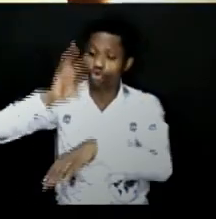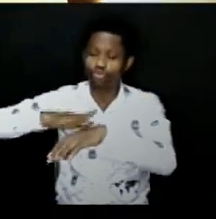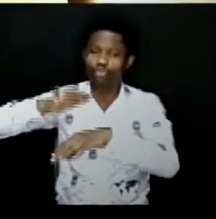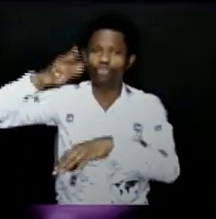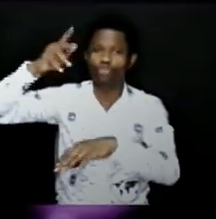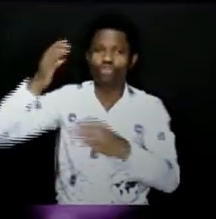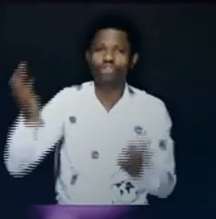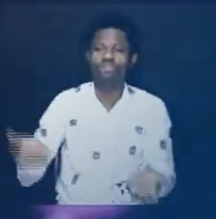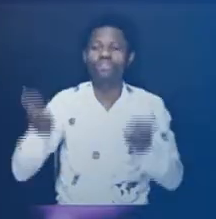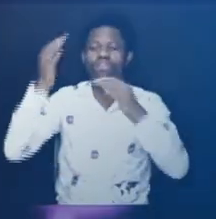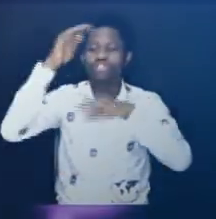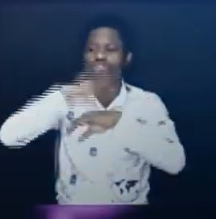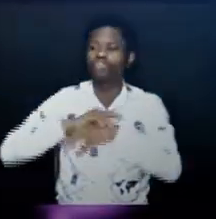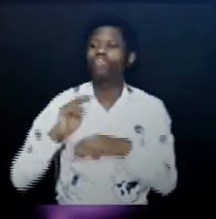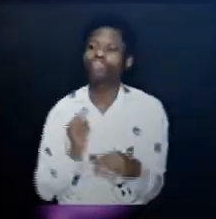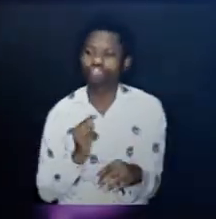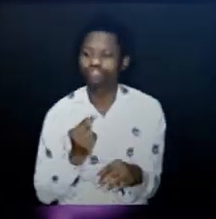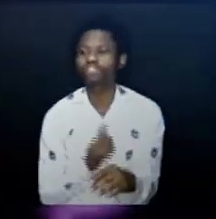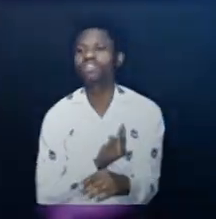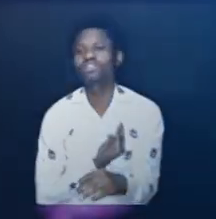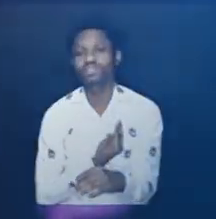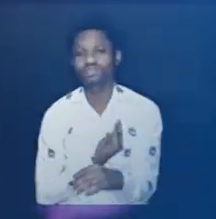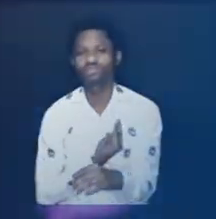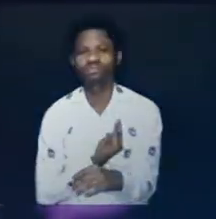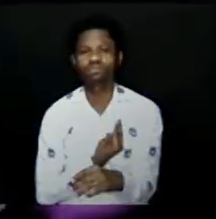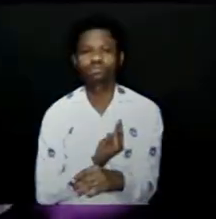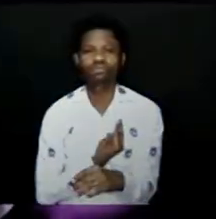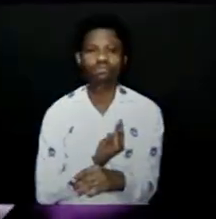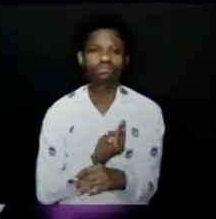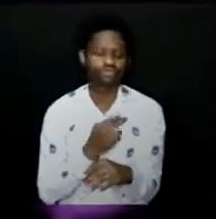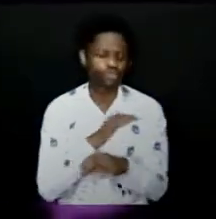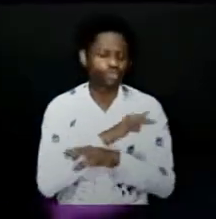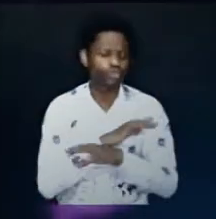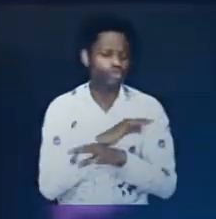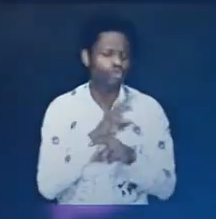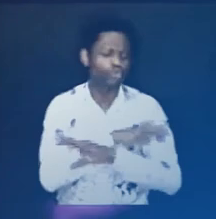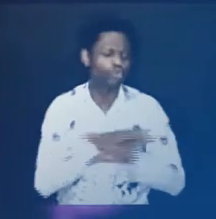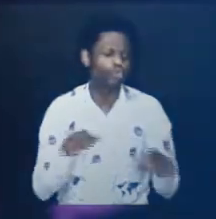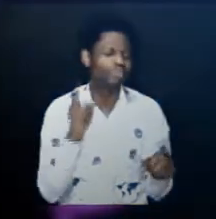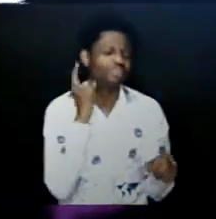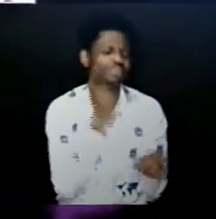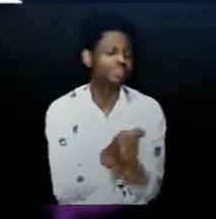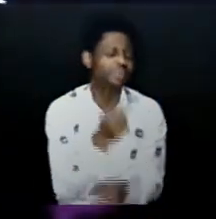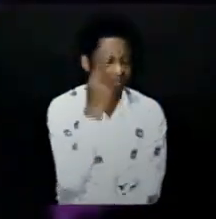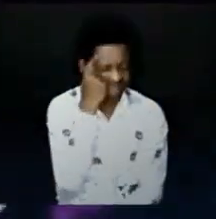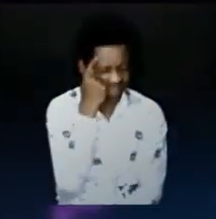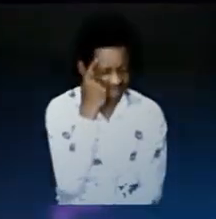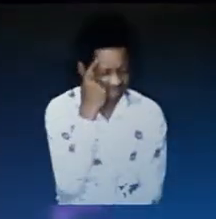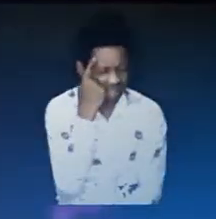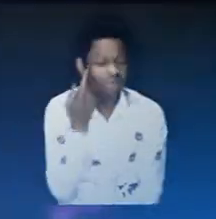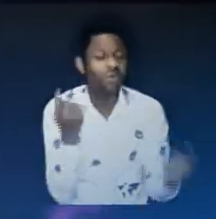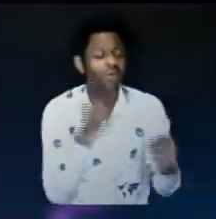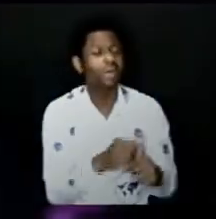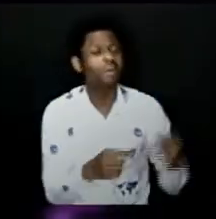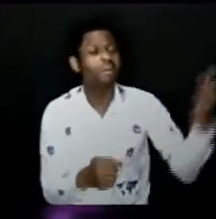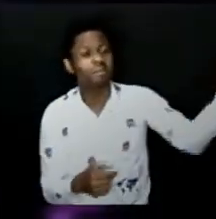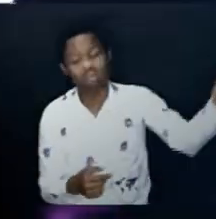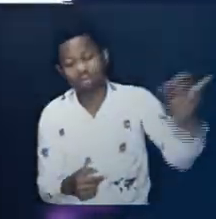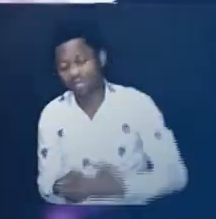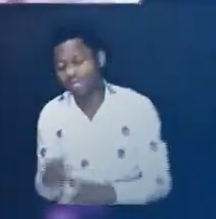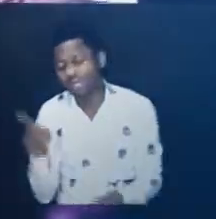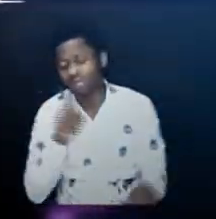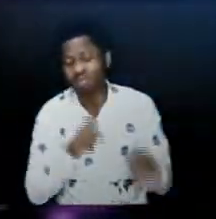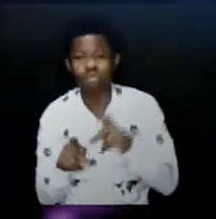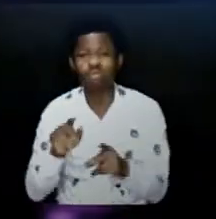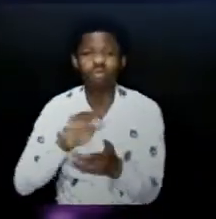rises upon us. So we shouldn't just assume that when we convert people, they will